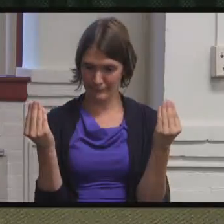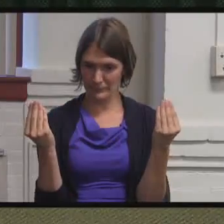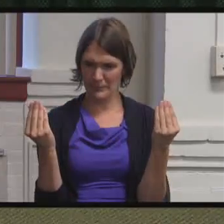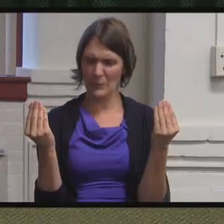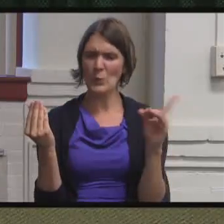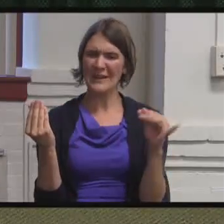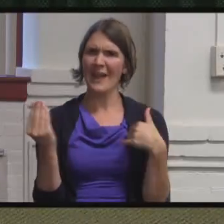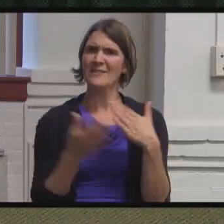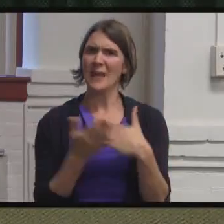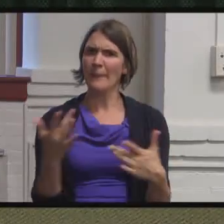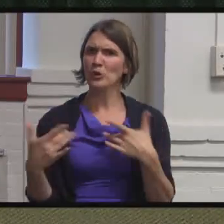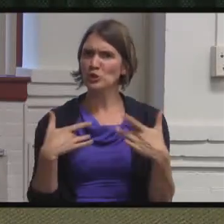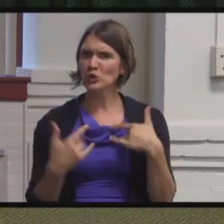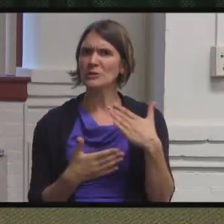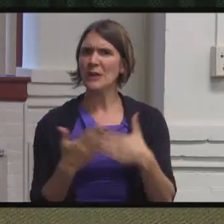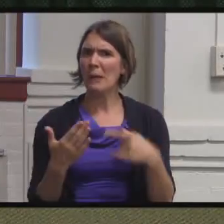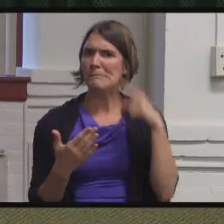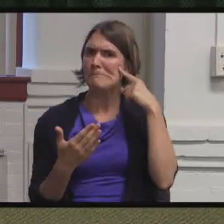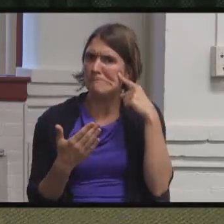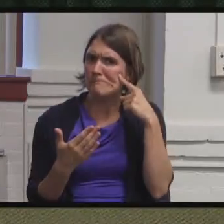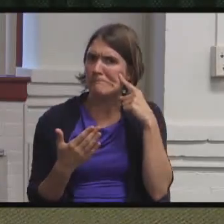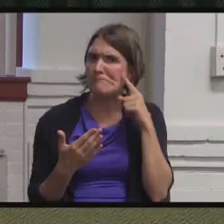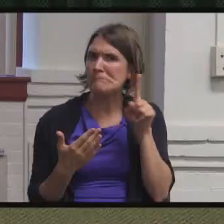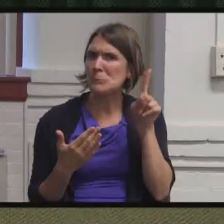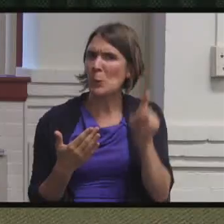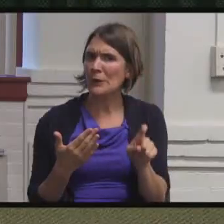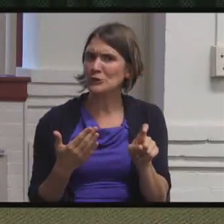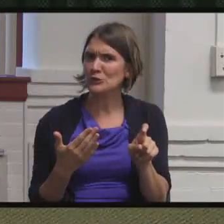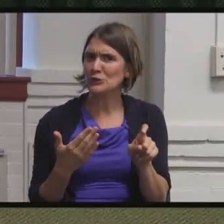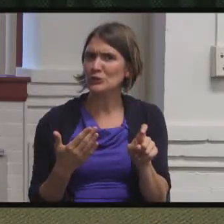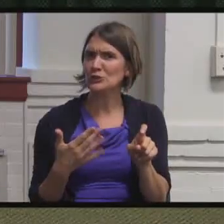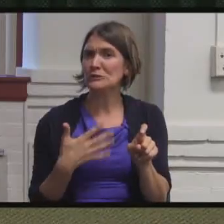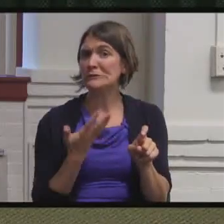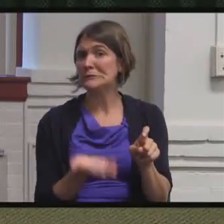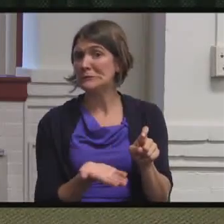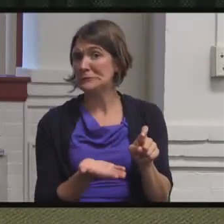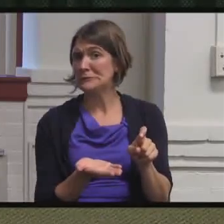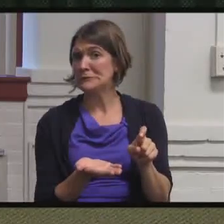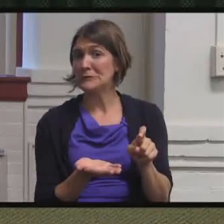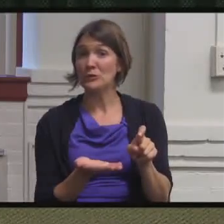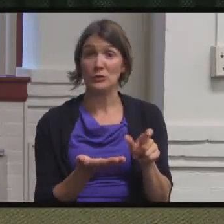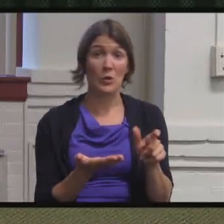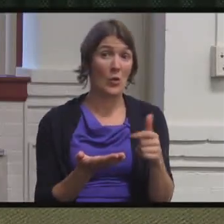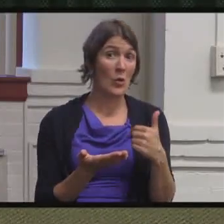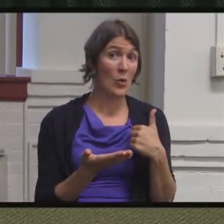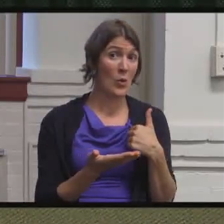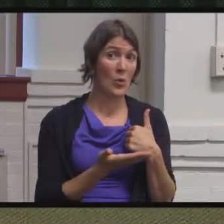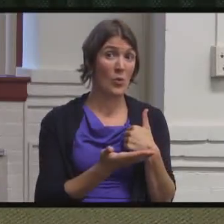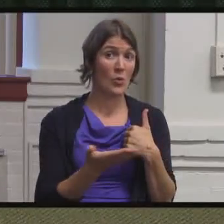some questions and concerns that were raised about the request to have the beer tent. And so I'm going to ask